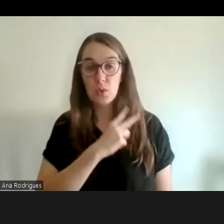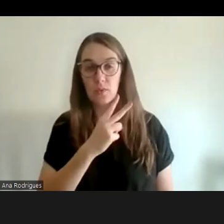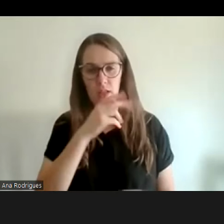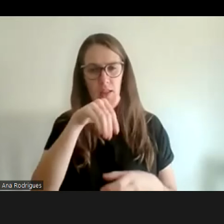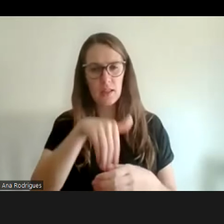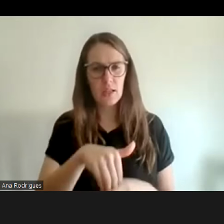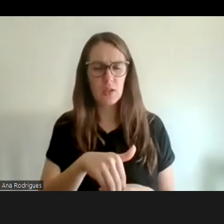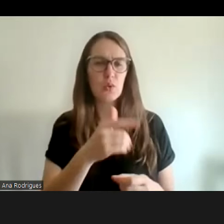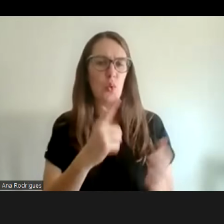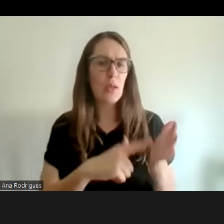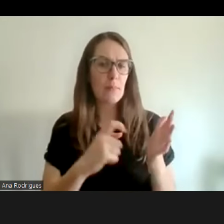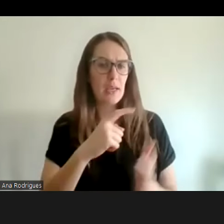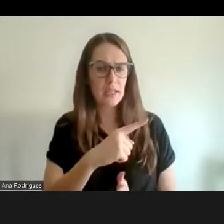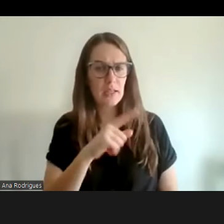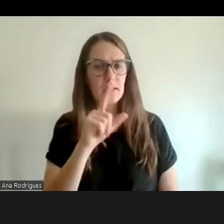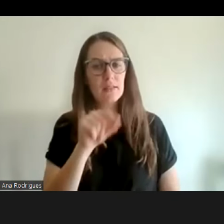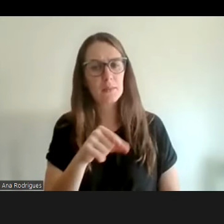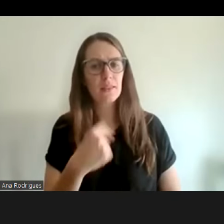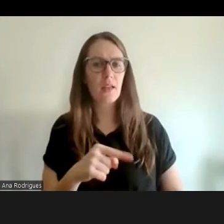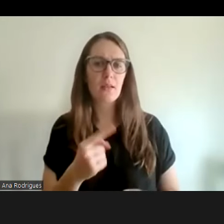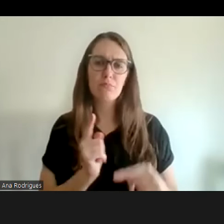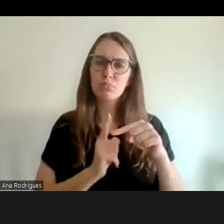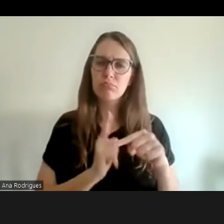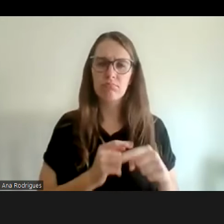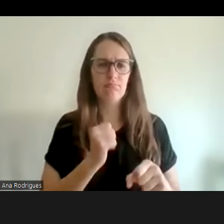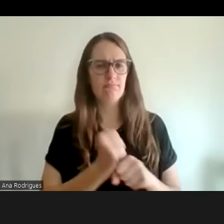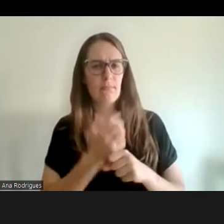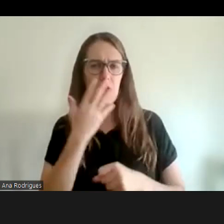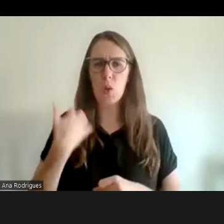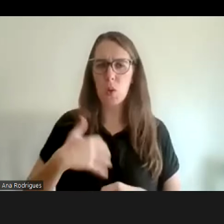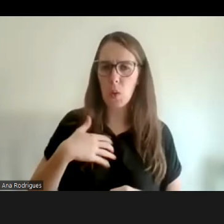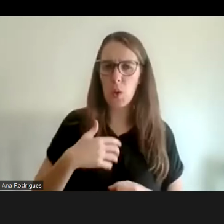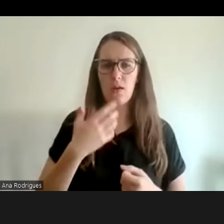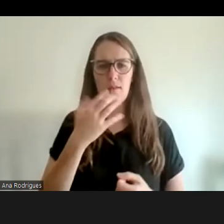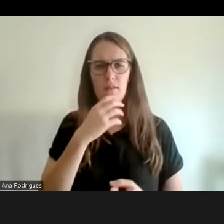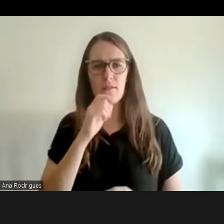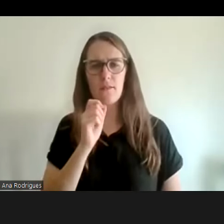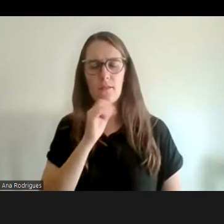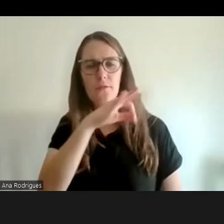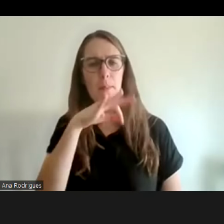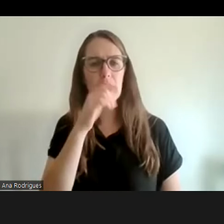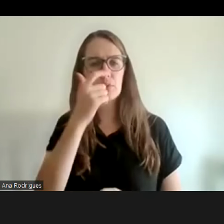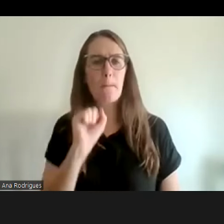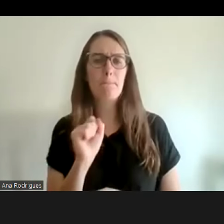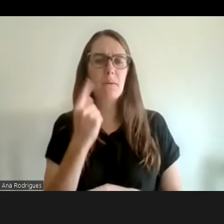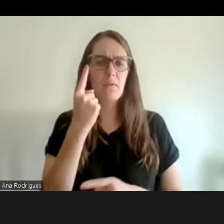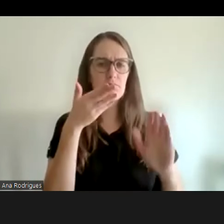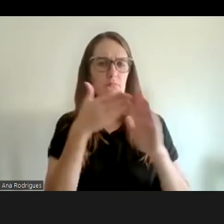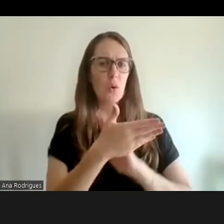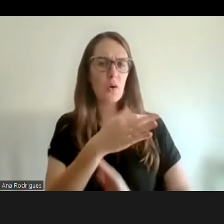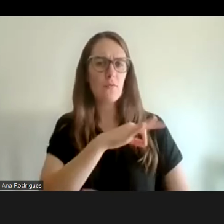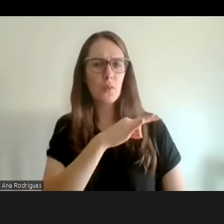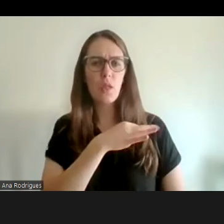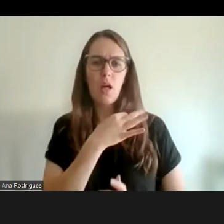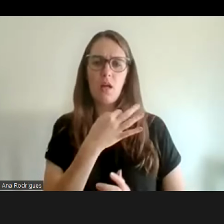US, it's a very positive thing to be very proud of, to be the first person to have gone this route and to have